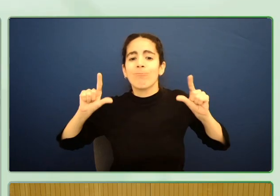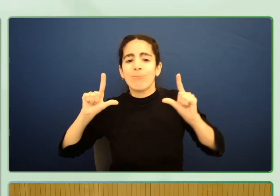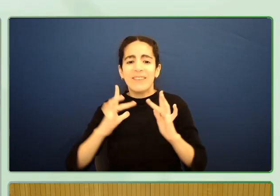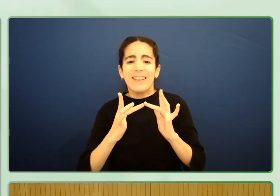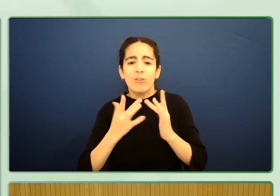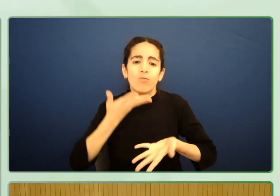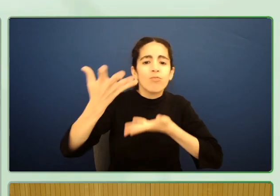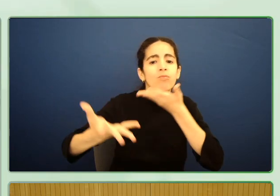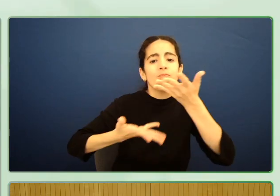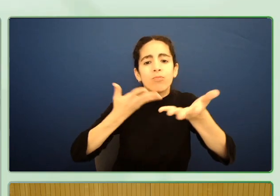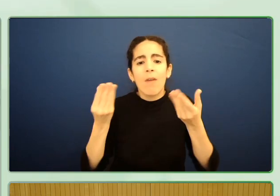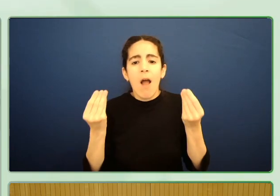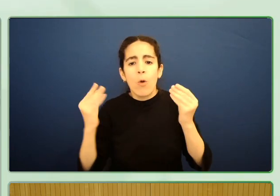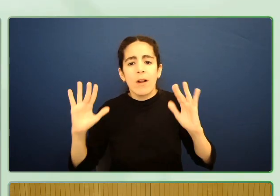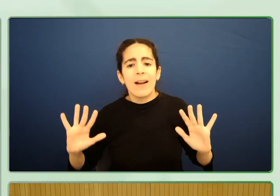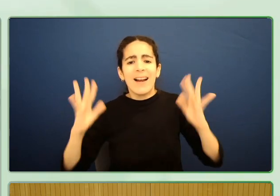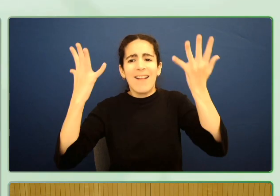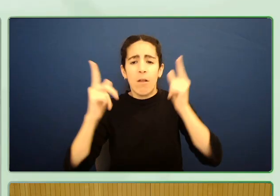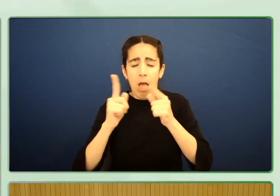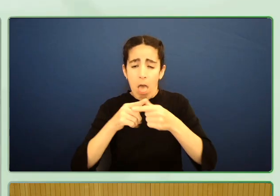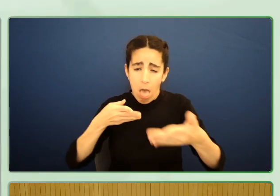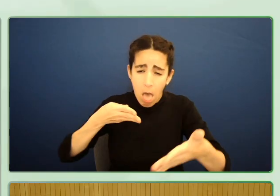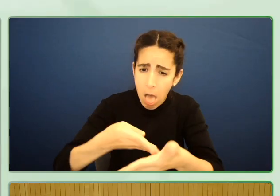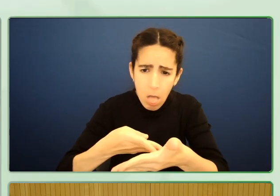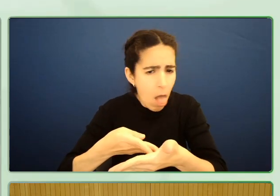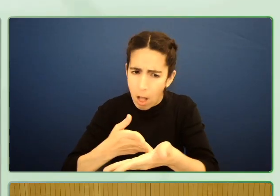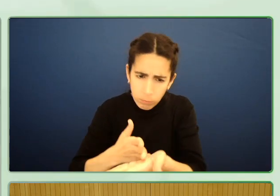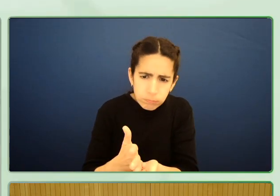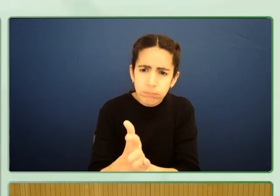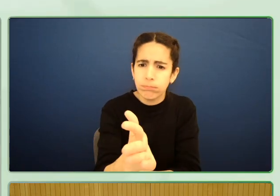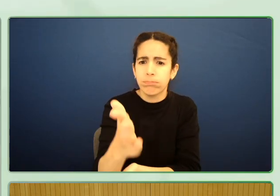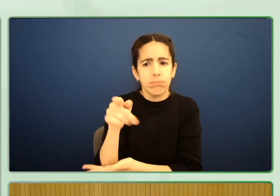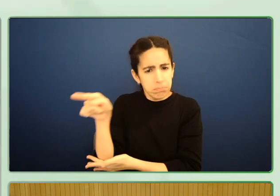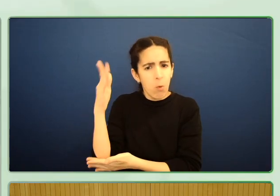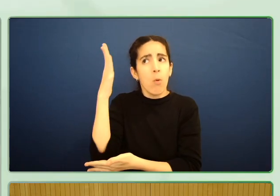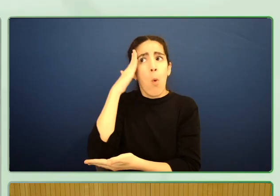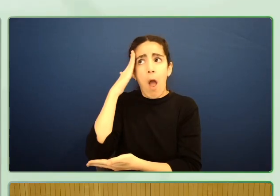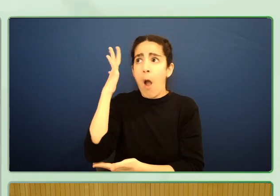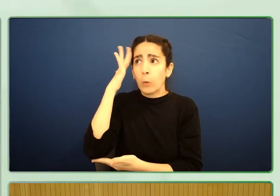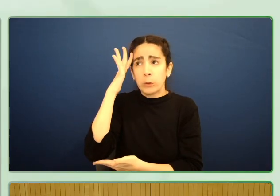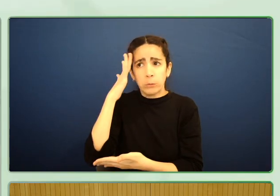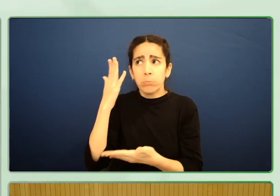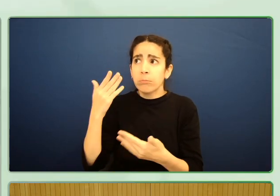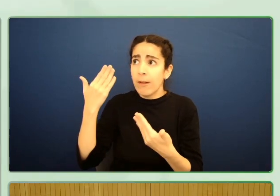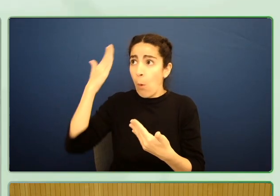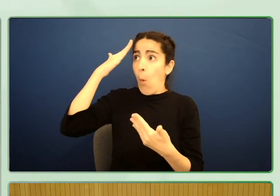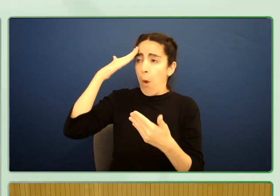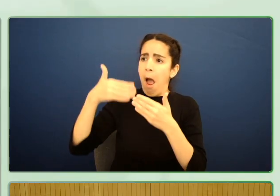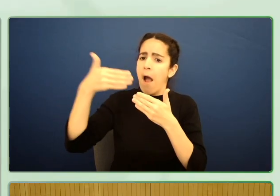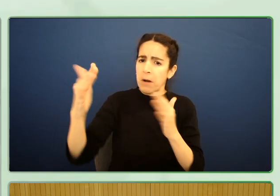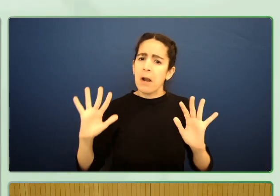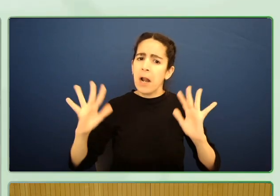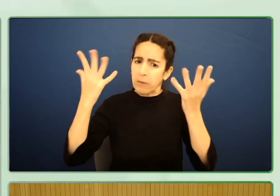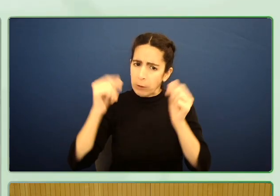they know that they are autistic, so they only can learn about themselves. And